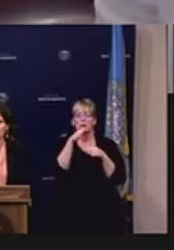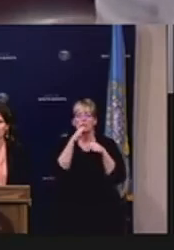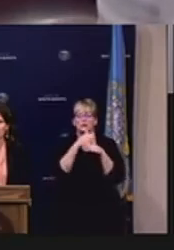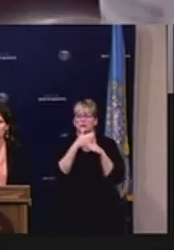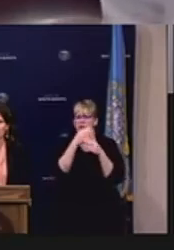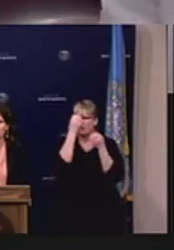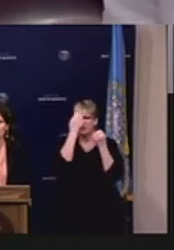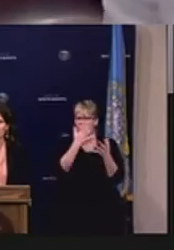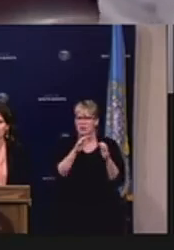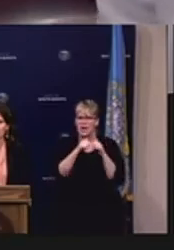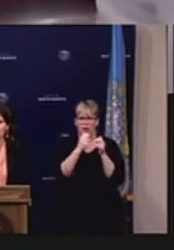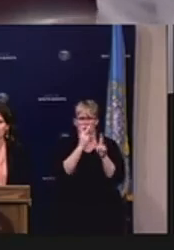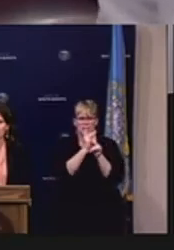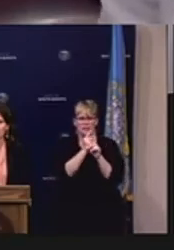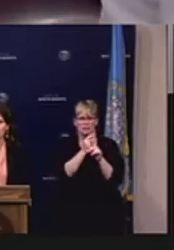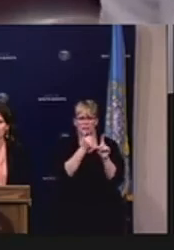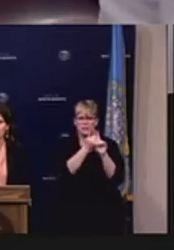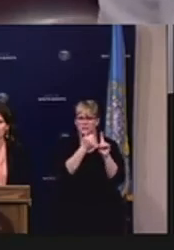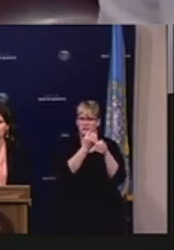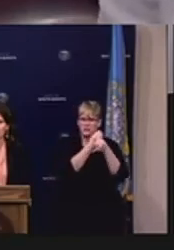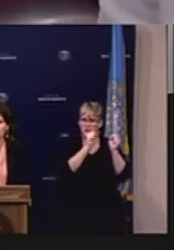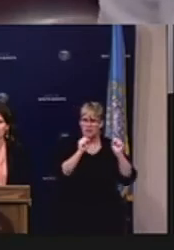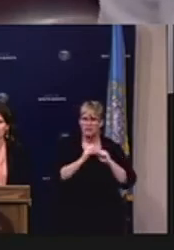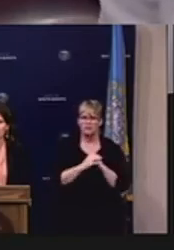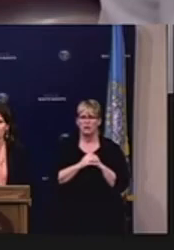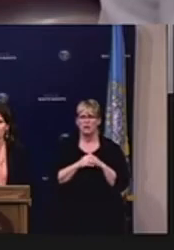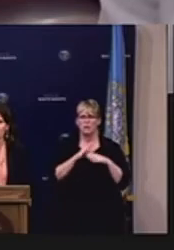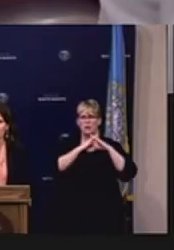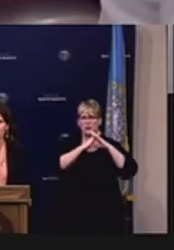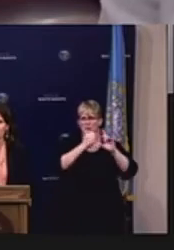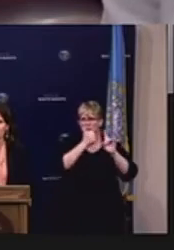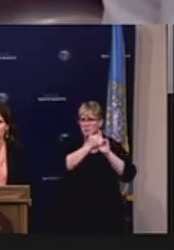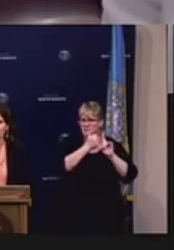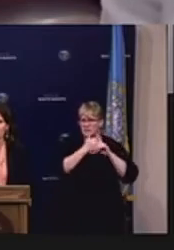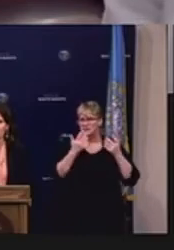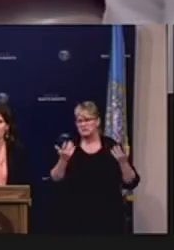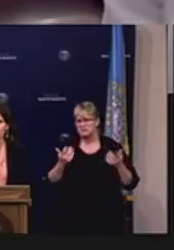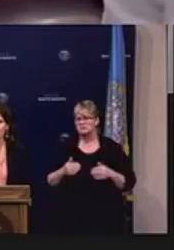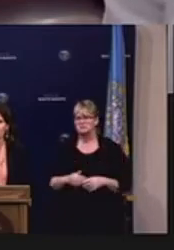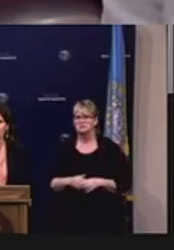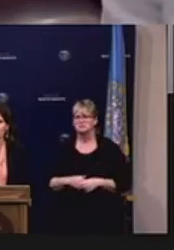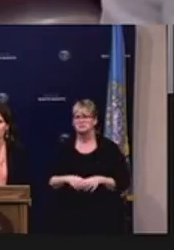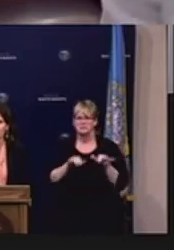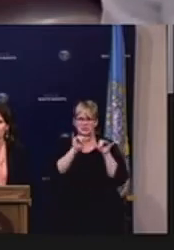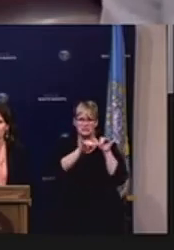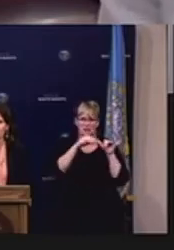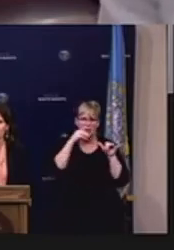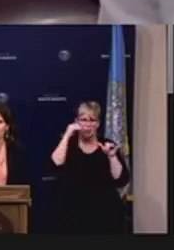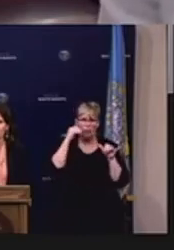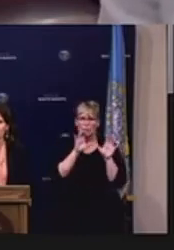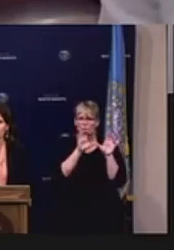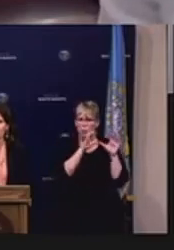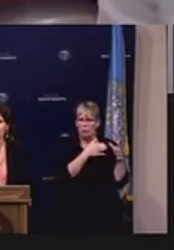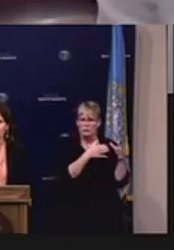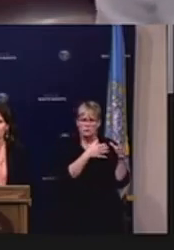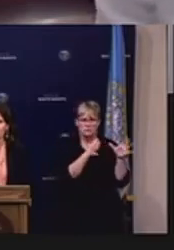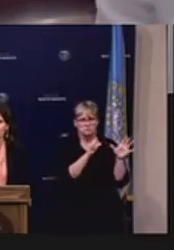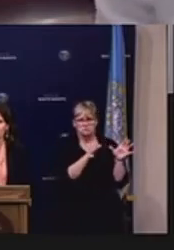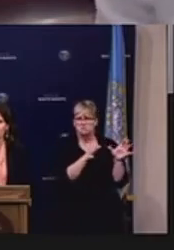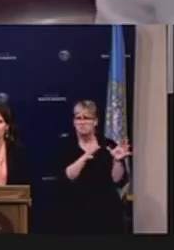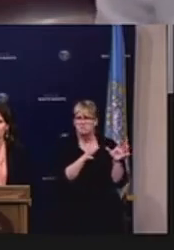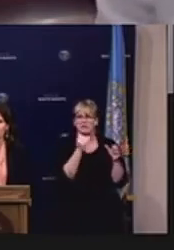how to keep themselves safe, how to protect themselves, to stay home and quarantine, et cetera,